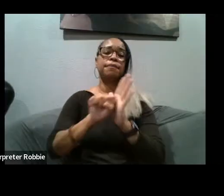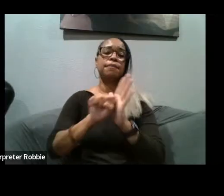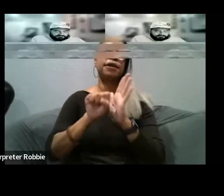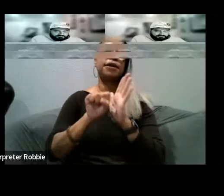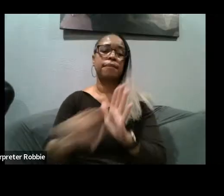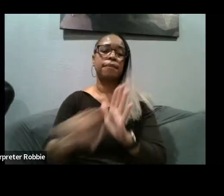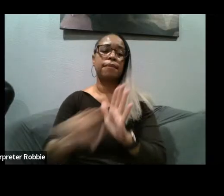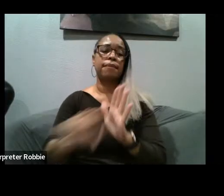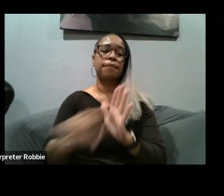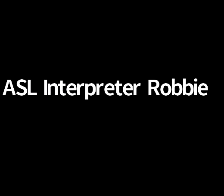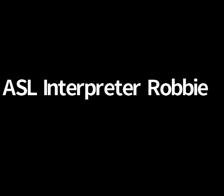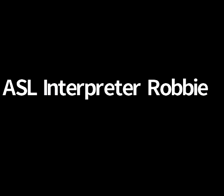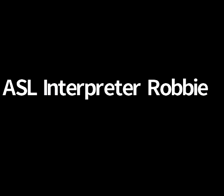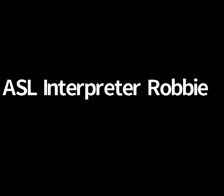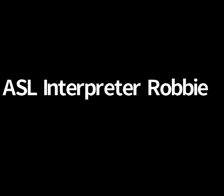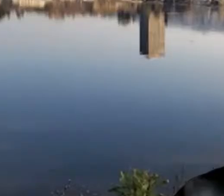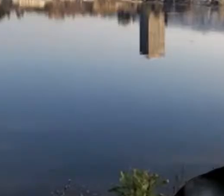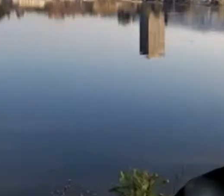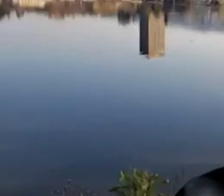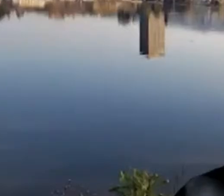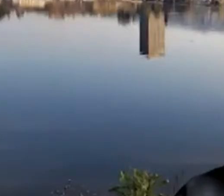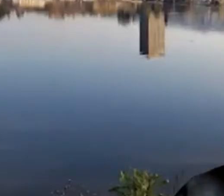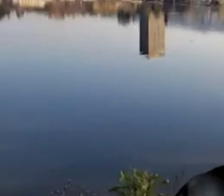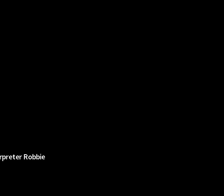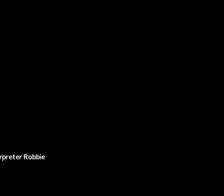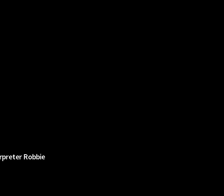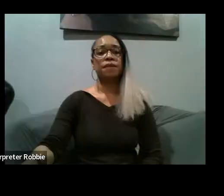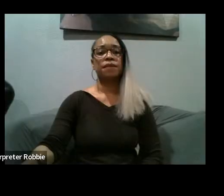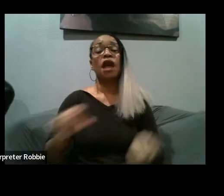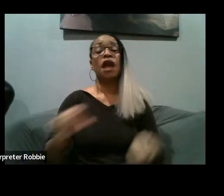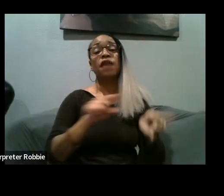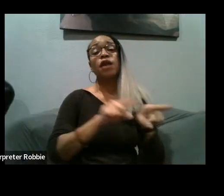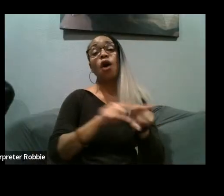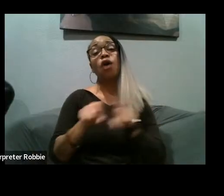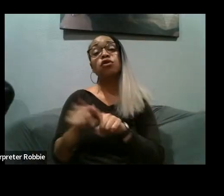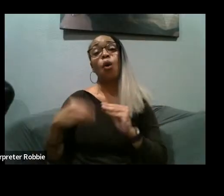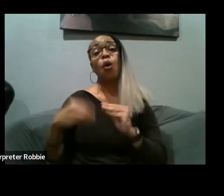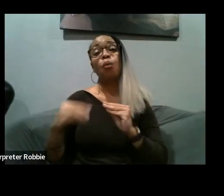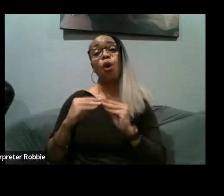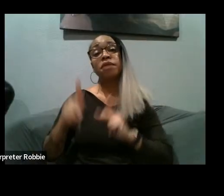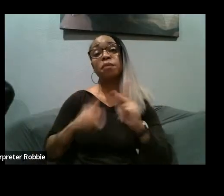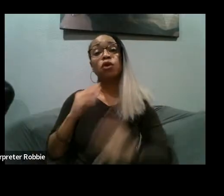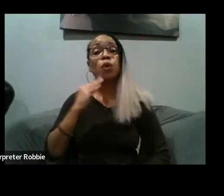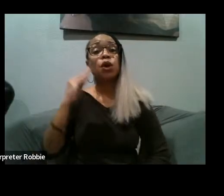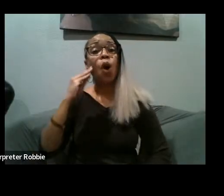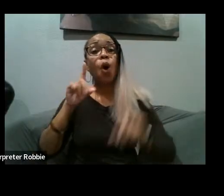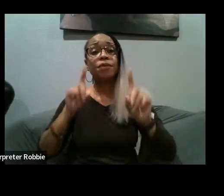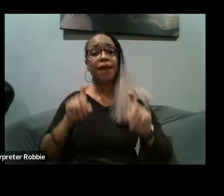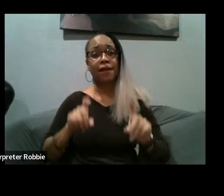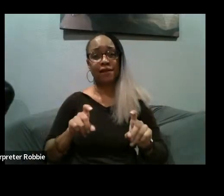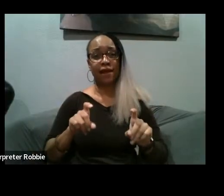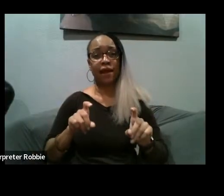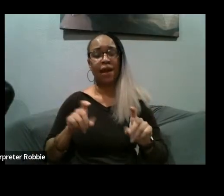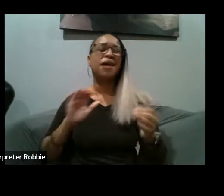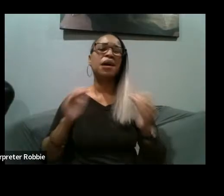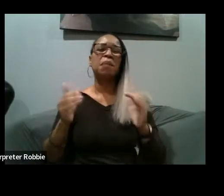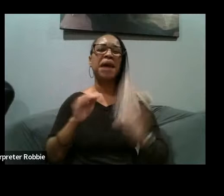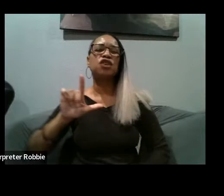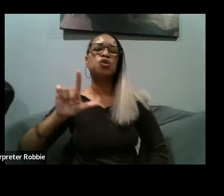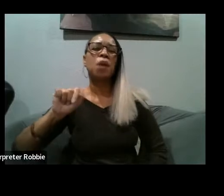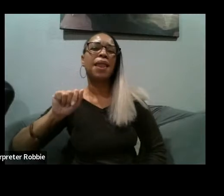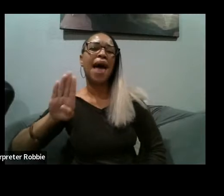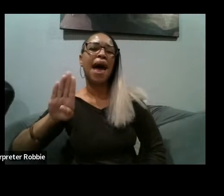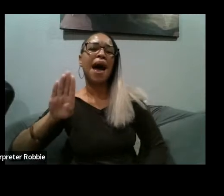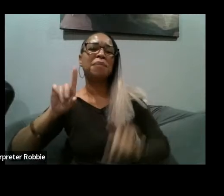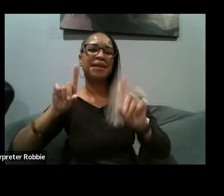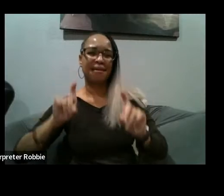that. Also, a lot more people are doing home testing versus going to laboratory to get testing for COVID. And